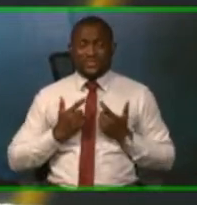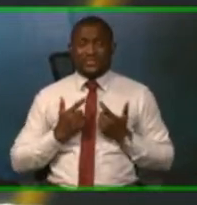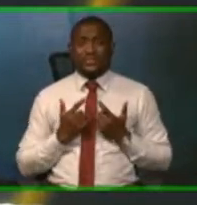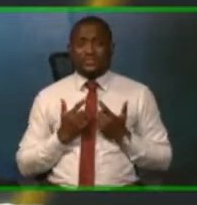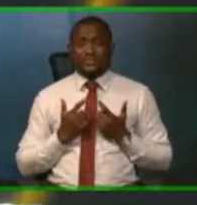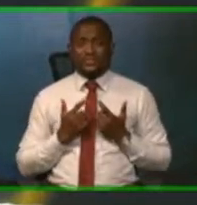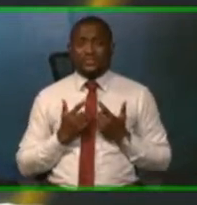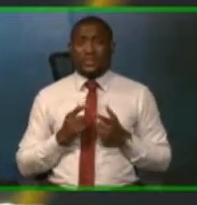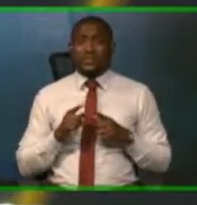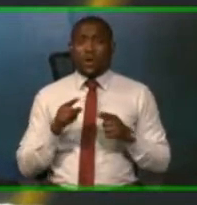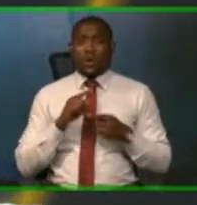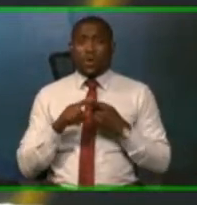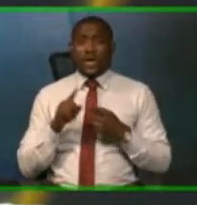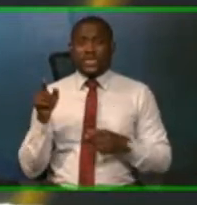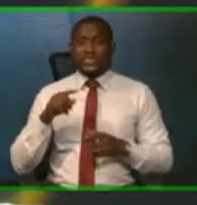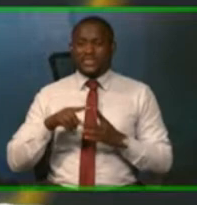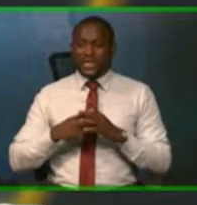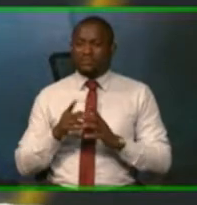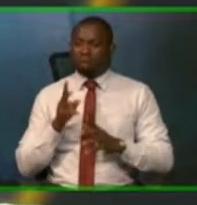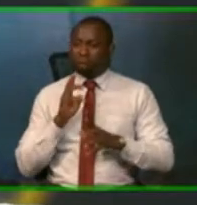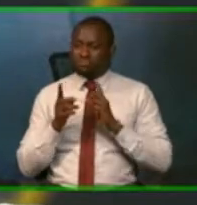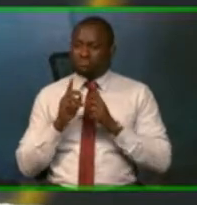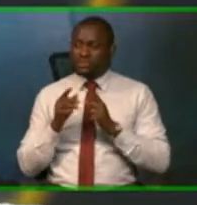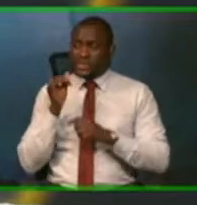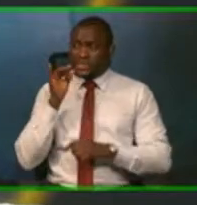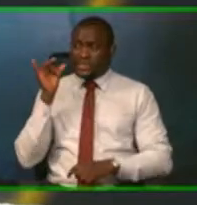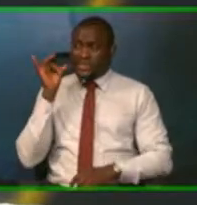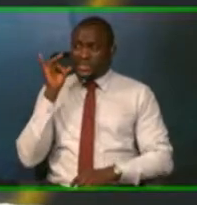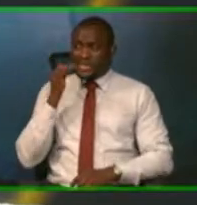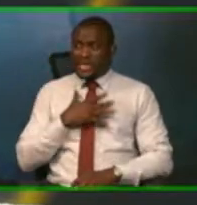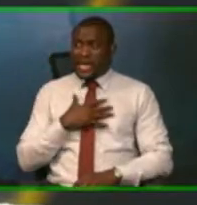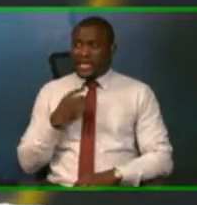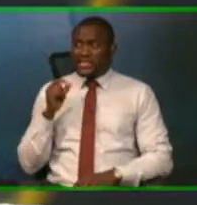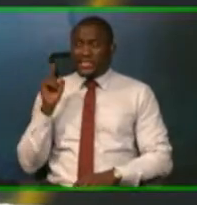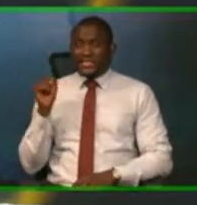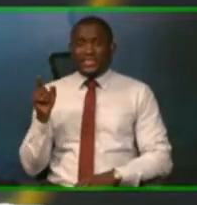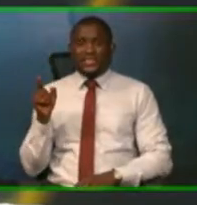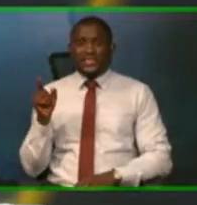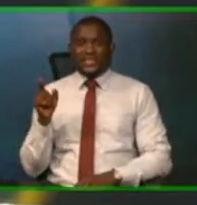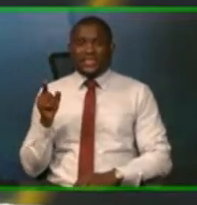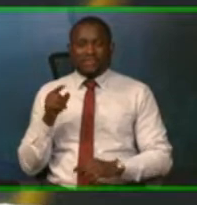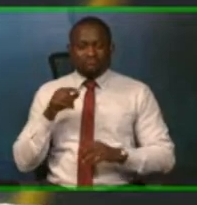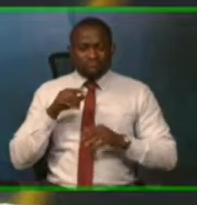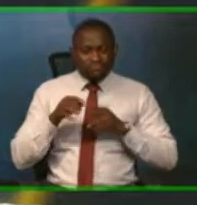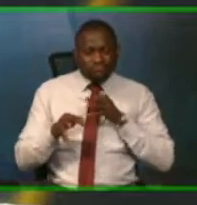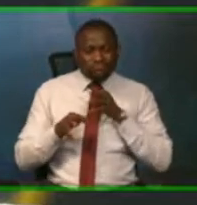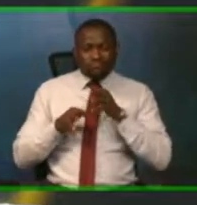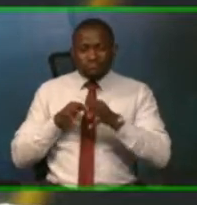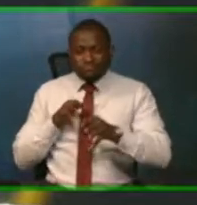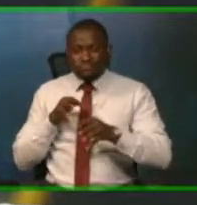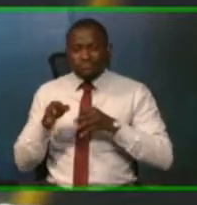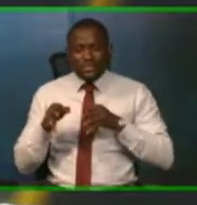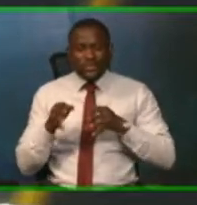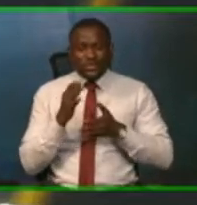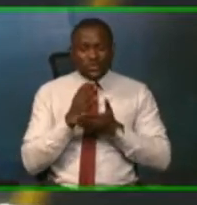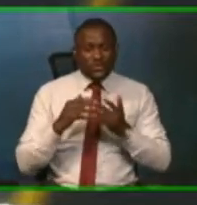right? But when he started speaking yesterday, and he went into some